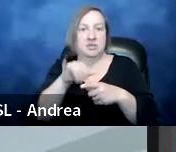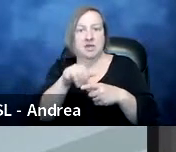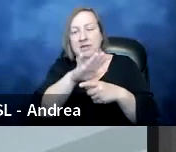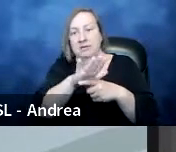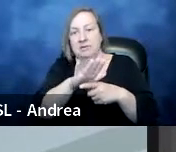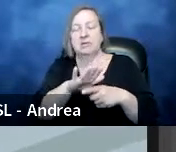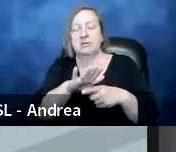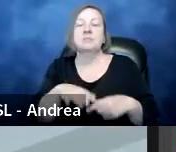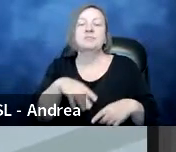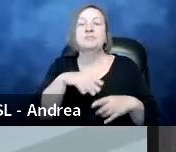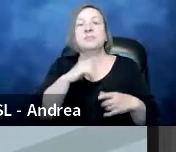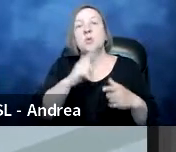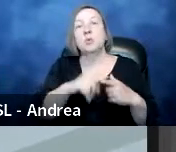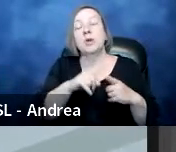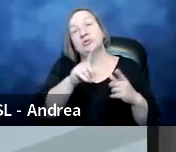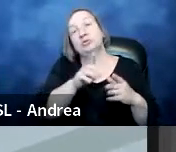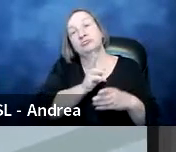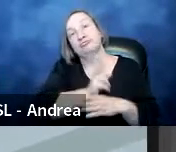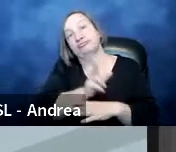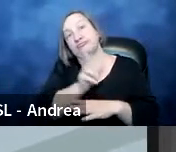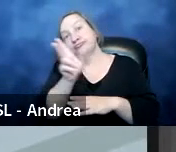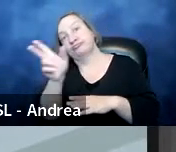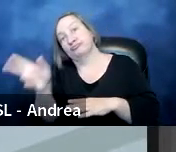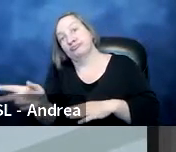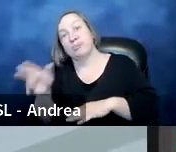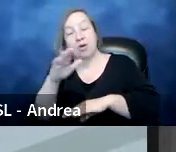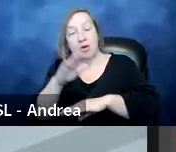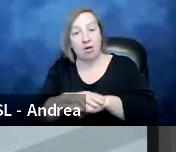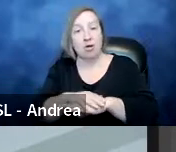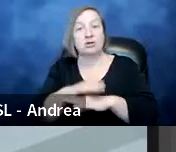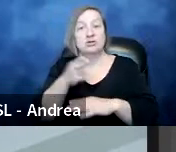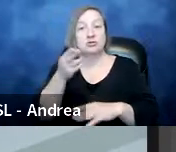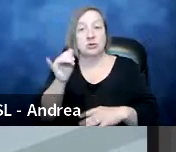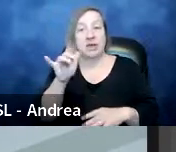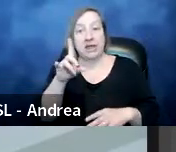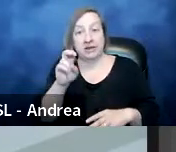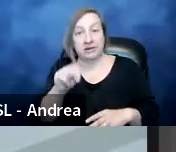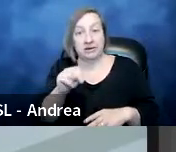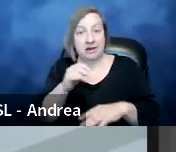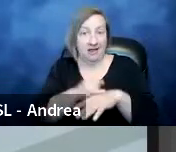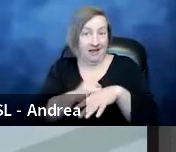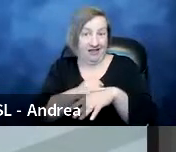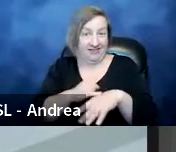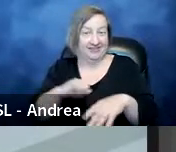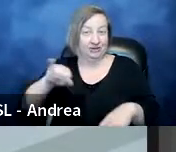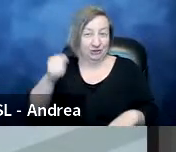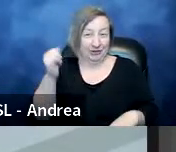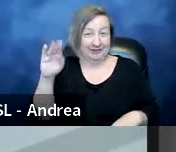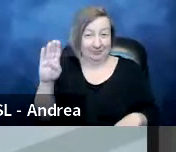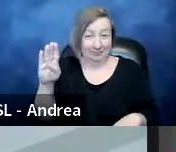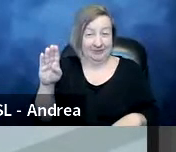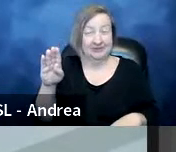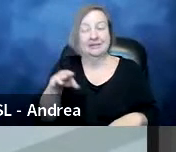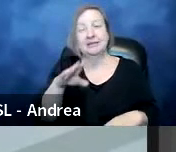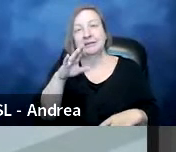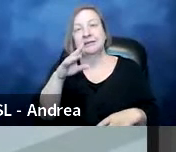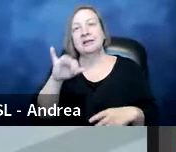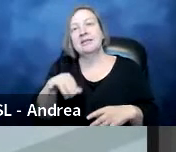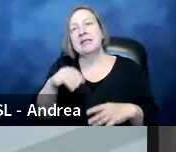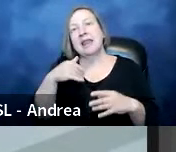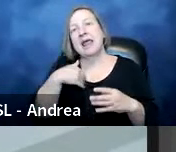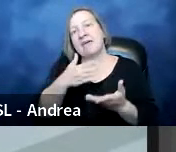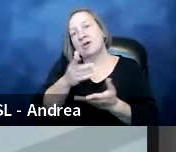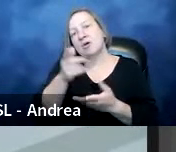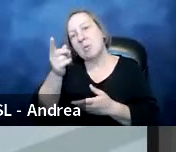As you go across the harbor onto Hayden Island, Hayden Island is shown with a partial